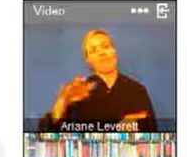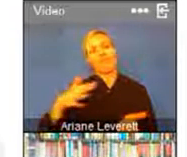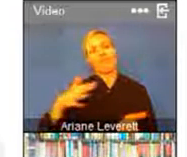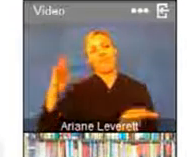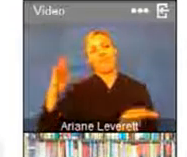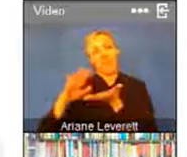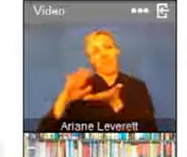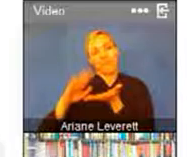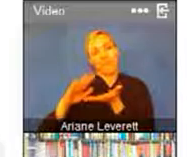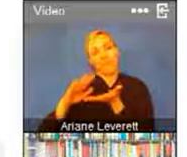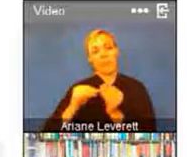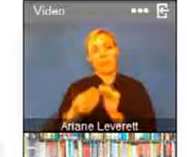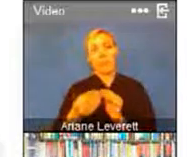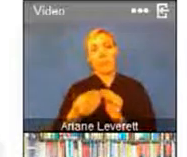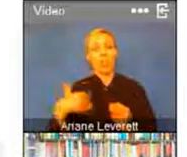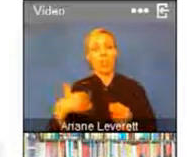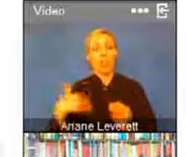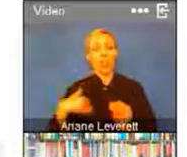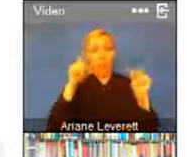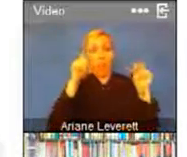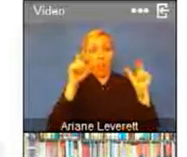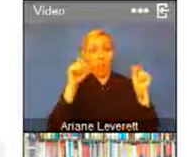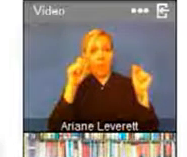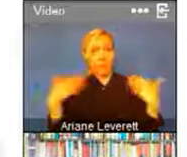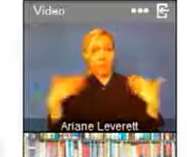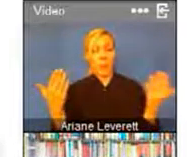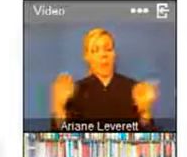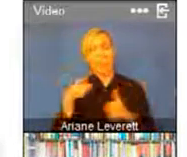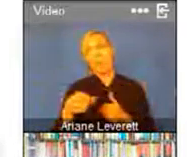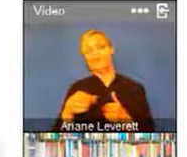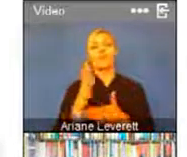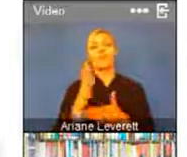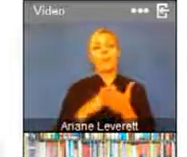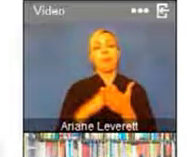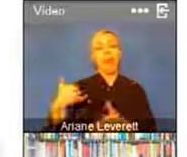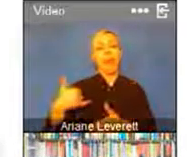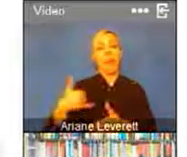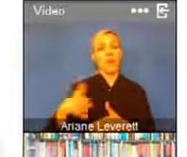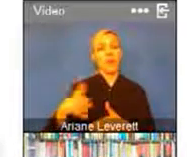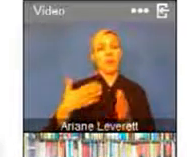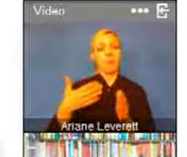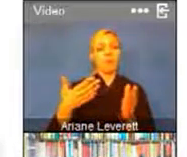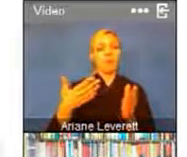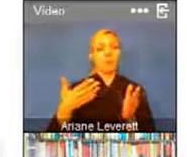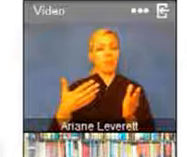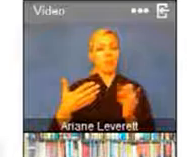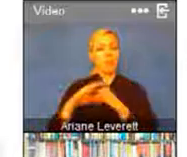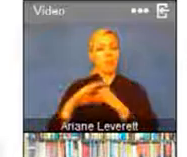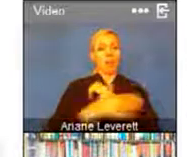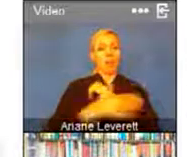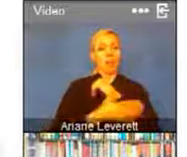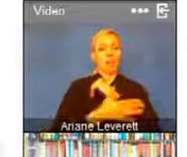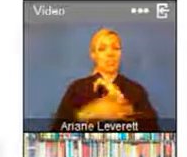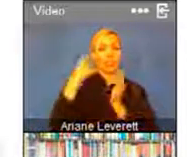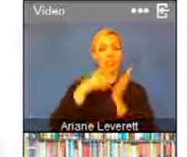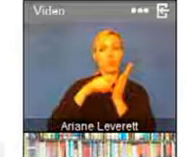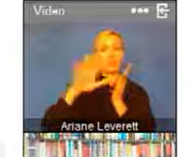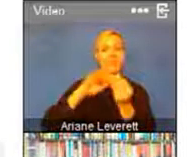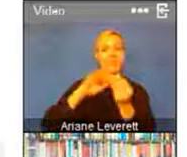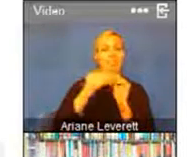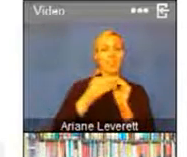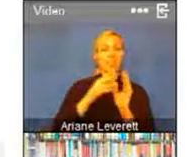and development. So if you have time to look into that study, it will be interesting. I think it will be soon translated